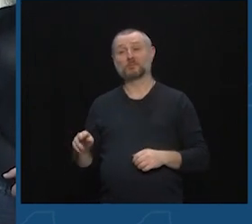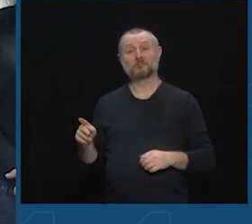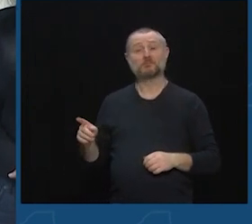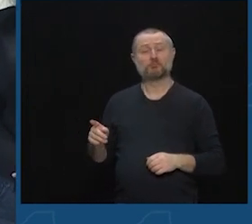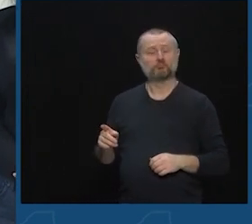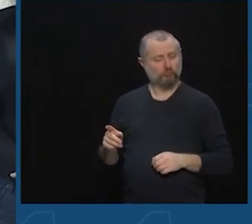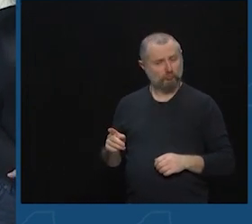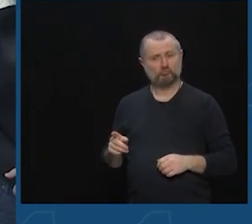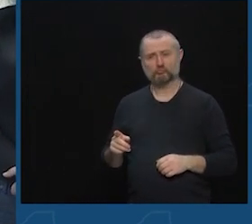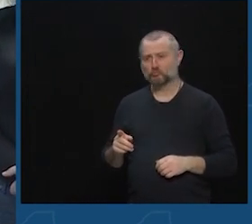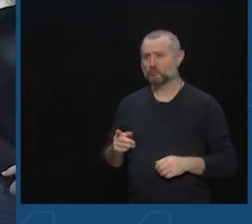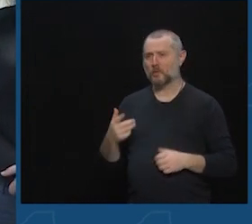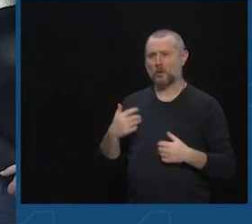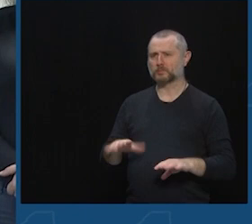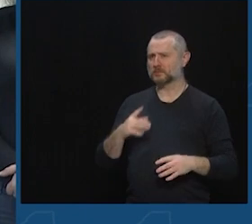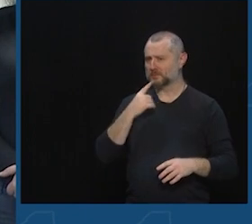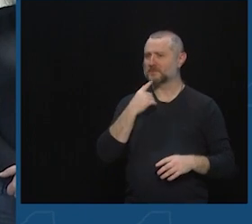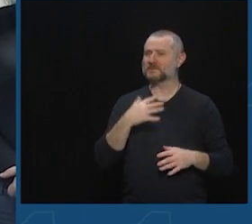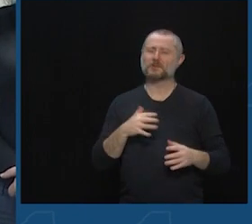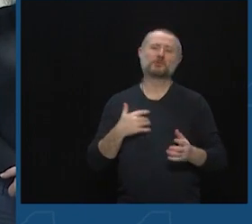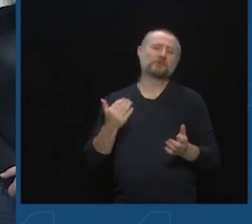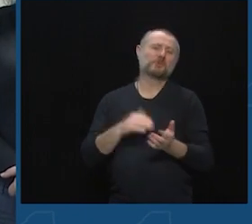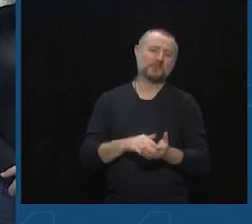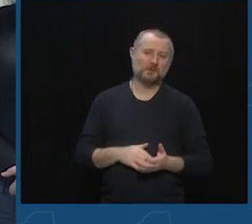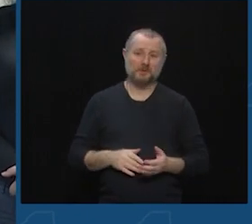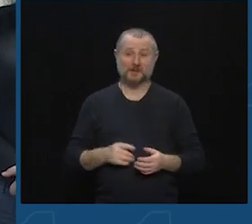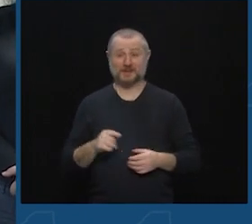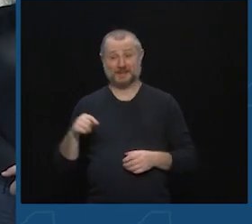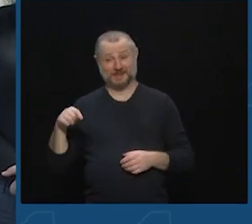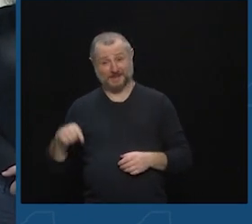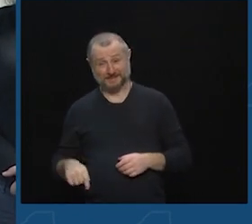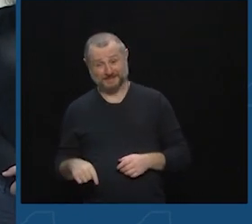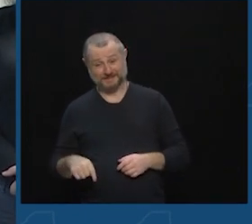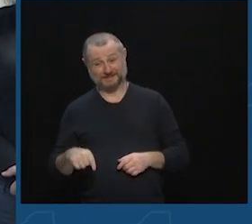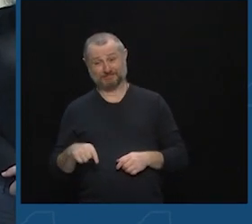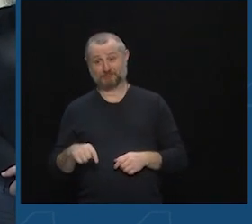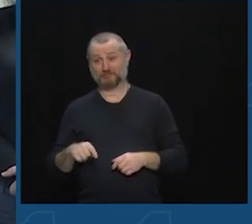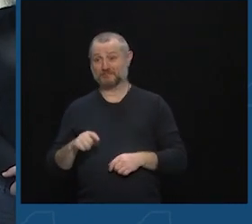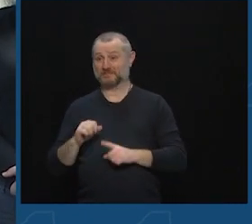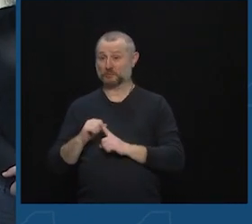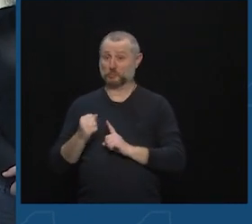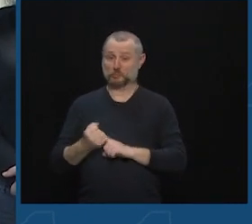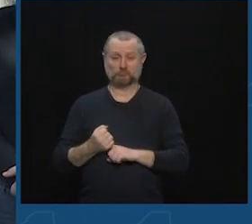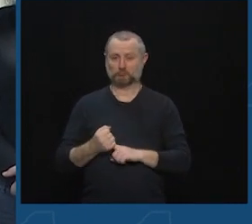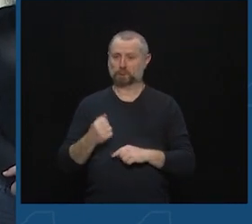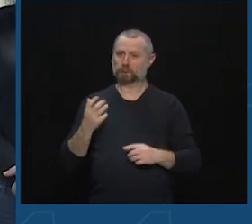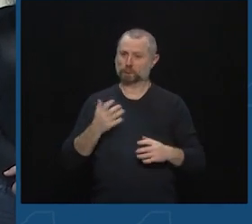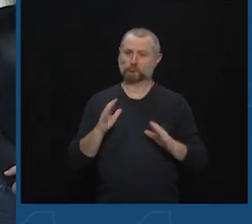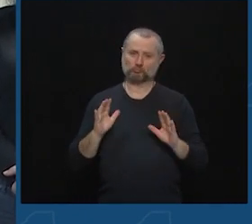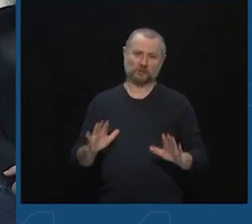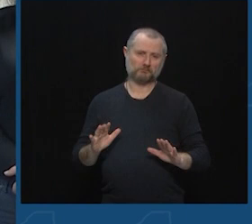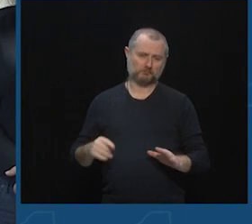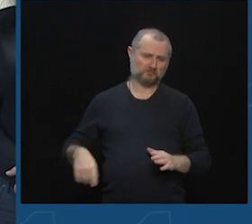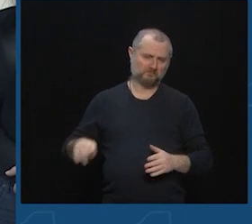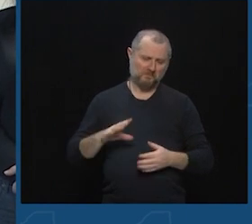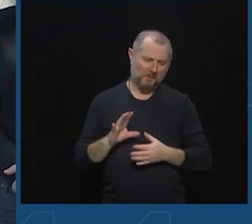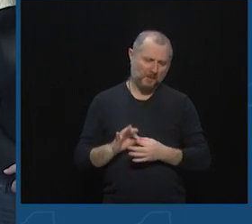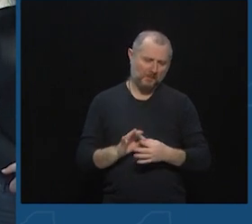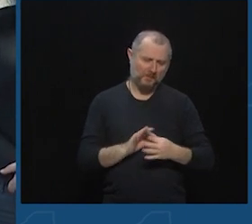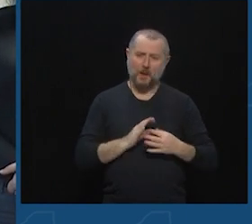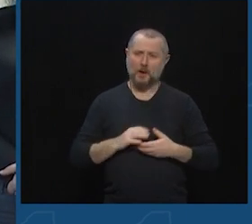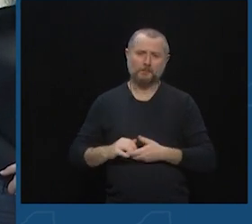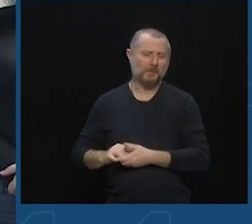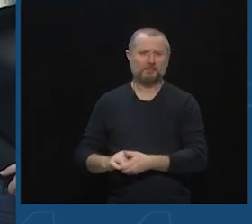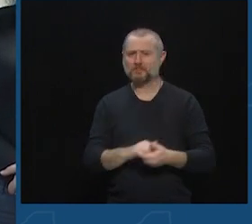already, but it bears repeating. This has been really, truly an incredible partnership community effort to get this